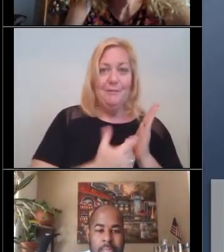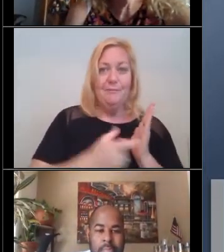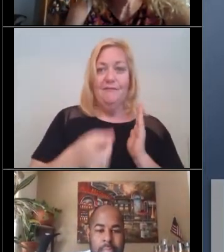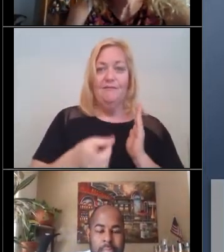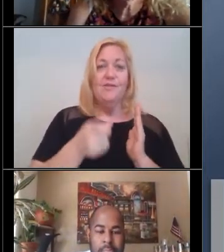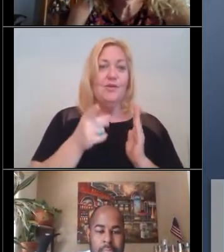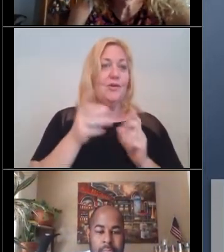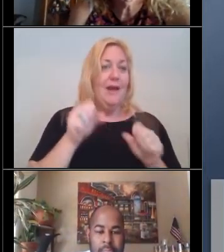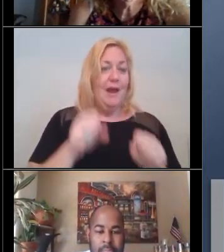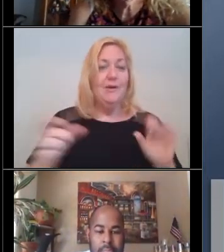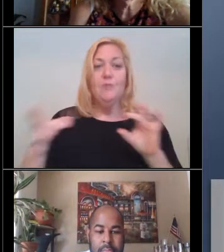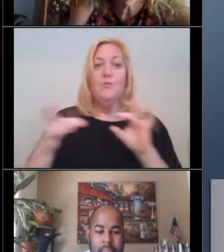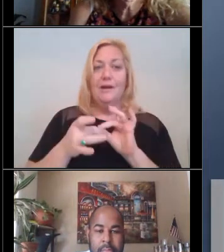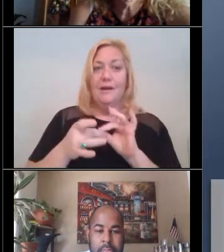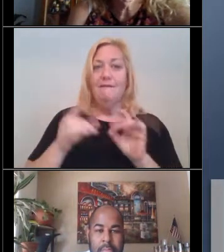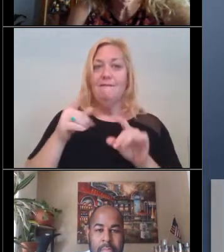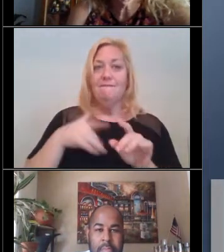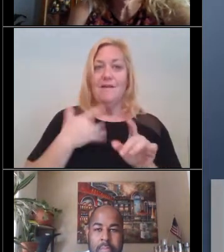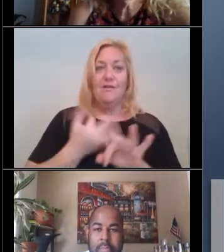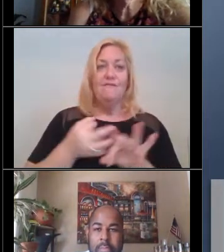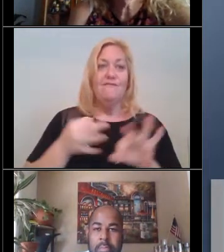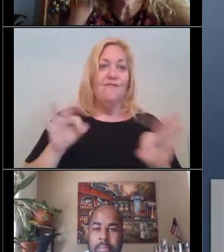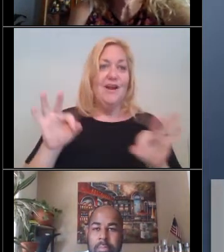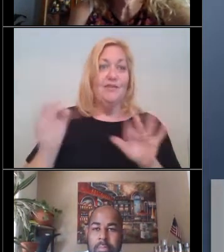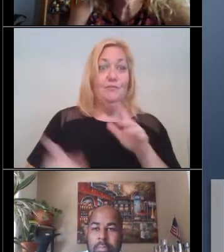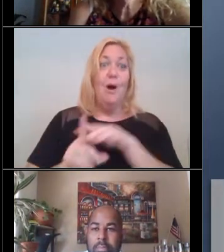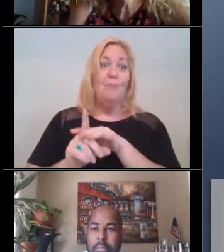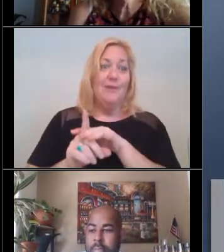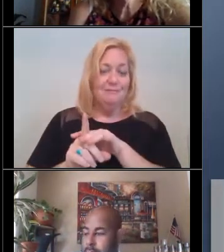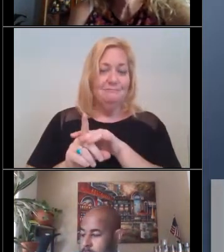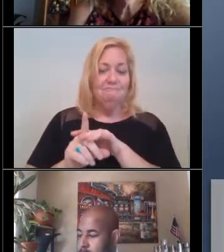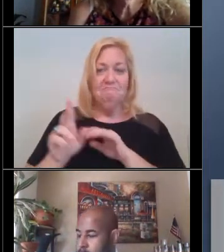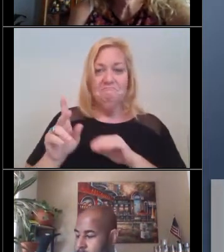to get reconnected, feel free to pop in.